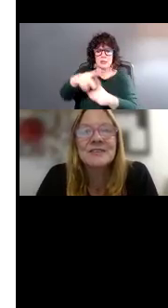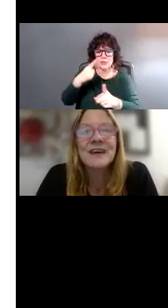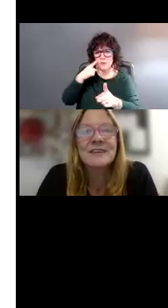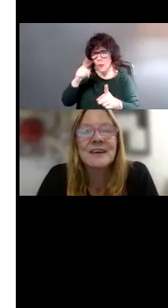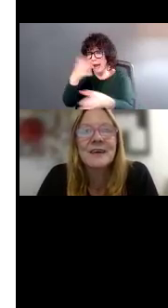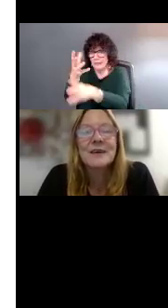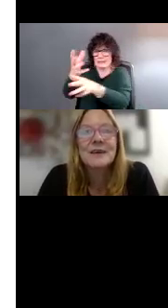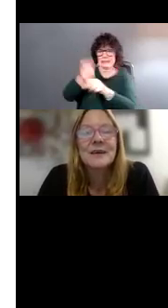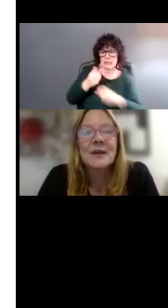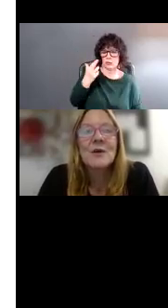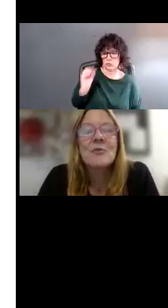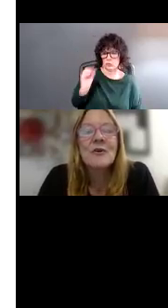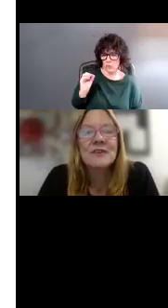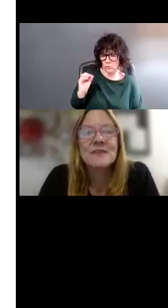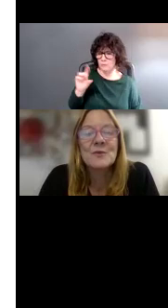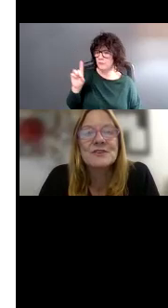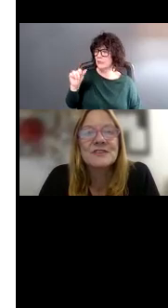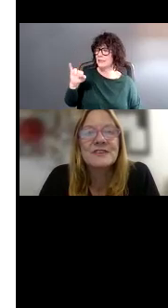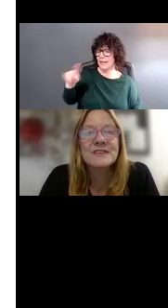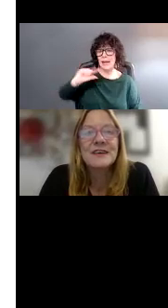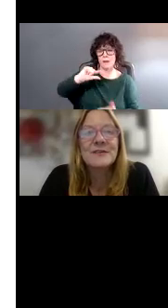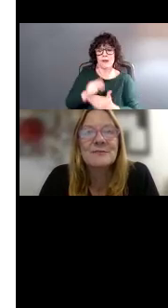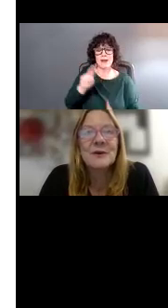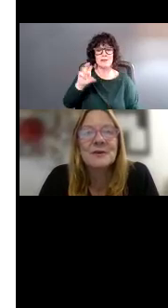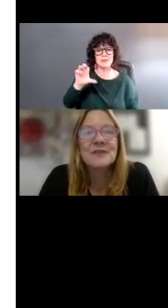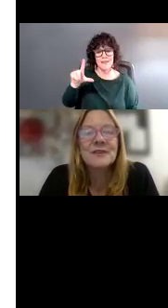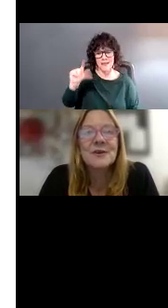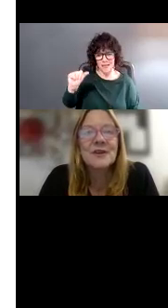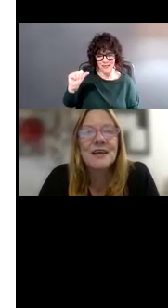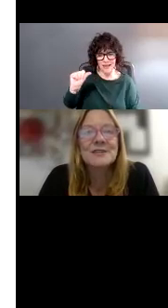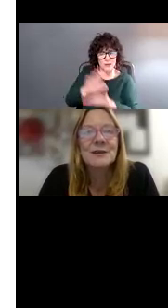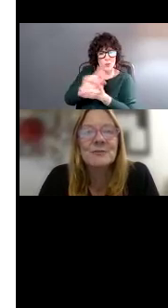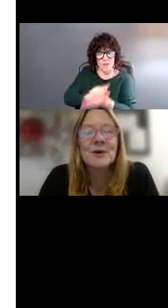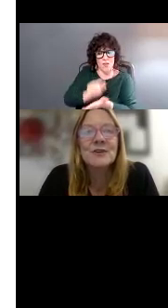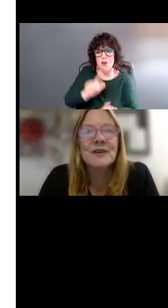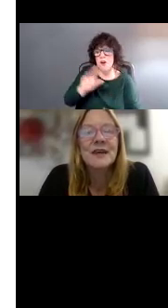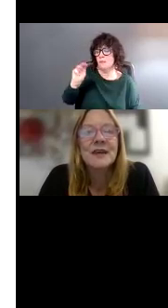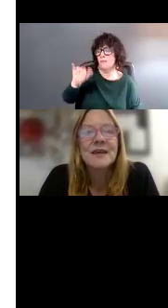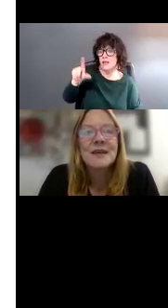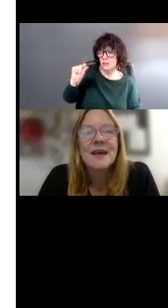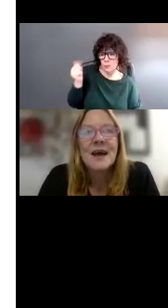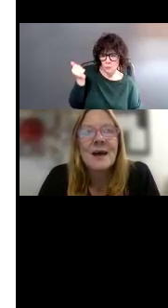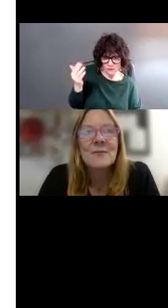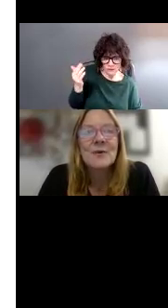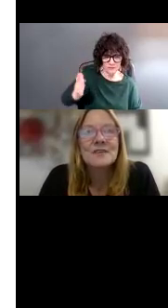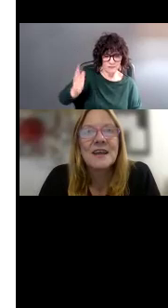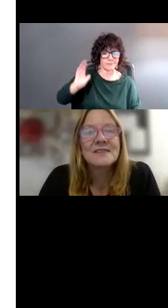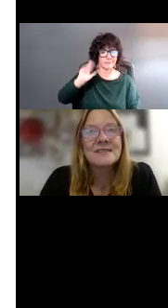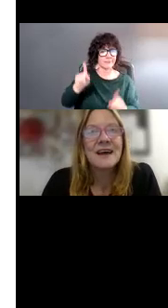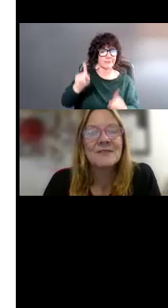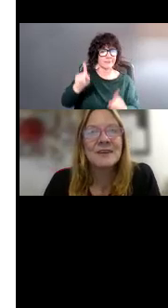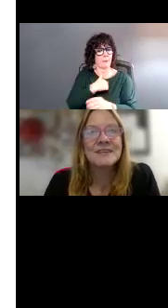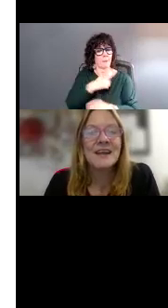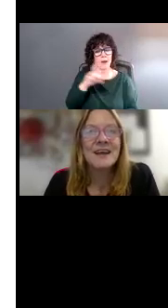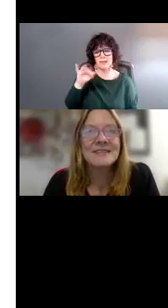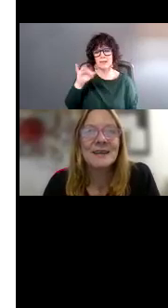Aging Society, a nonprofit in Washington, D.C. that focuses on aging policy. We're delighted